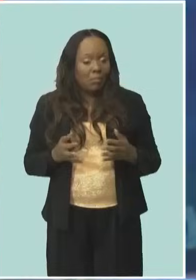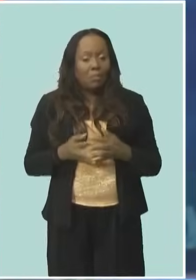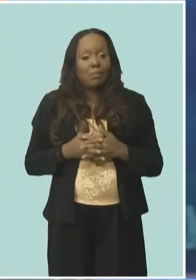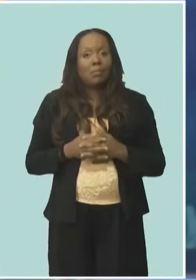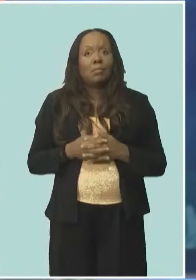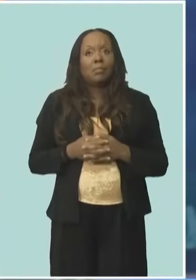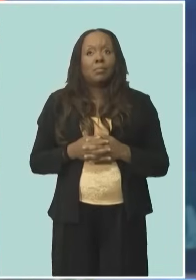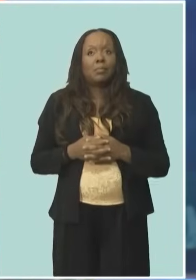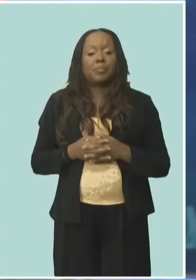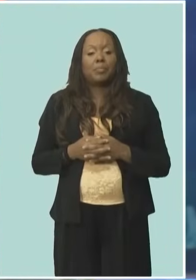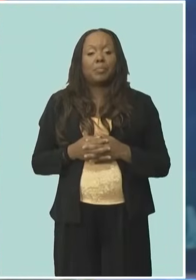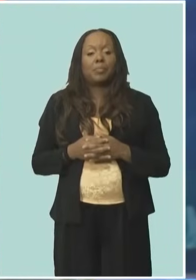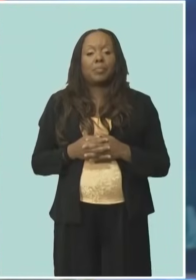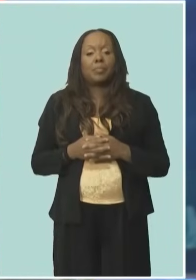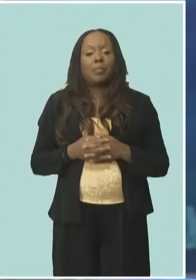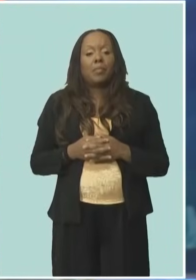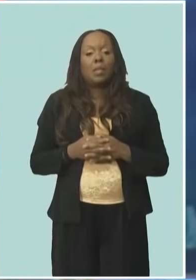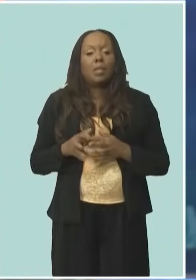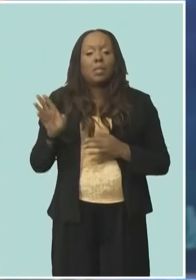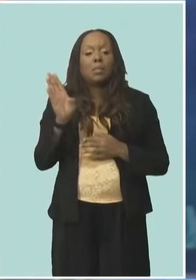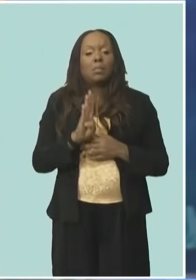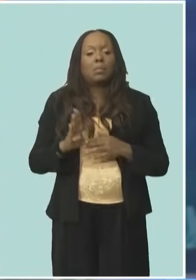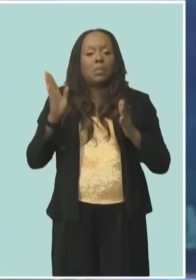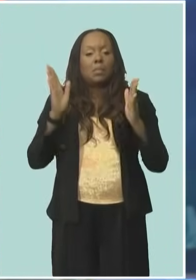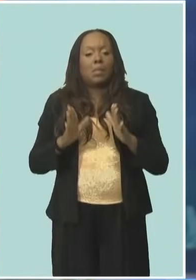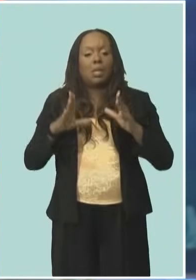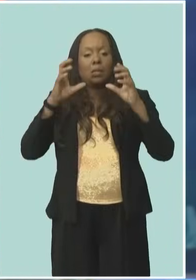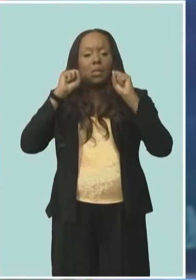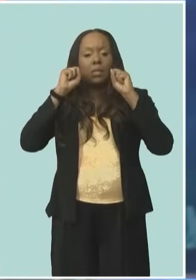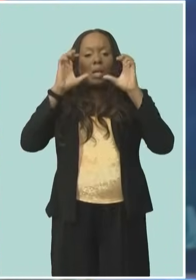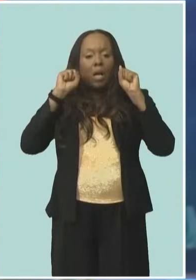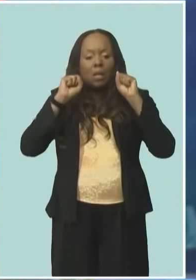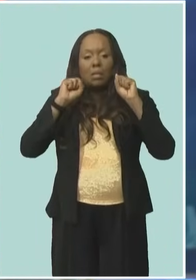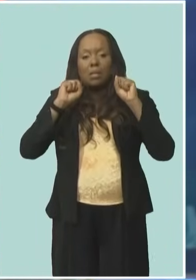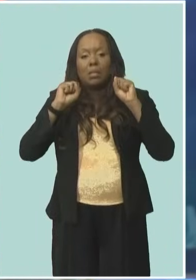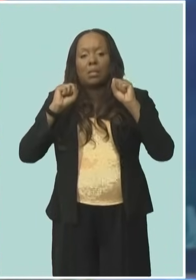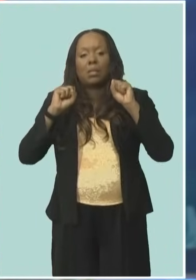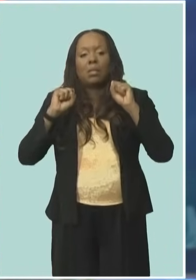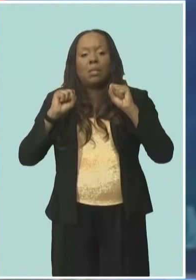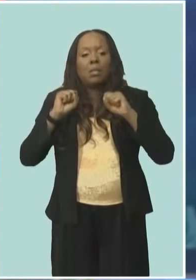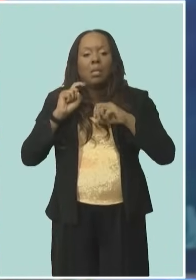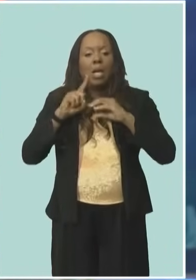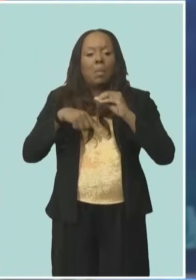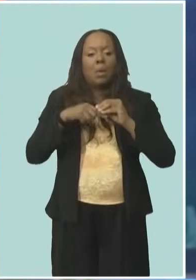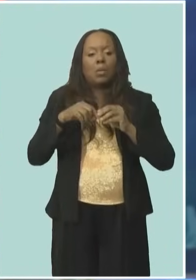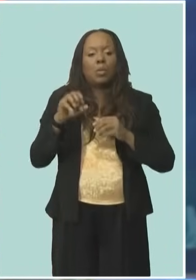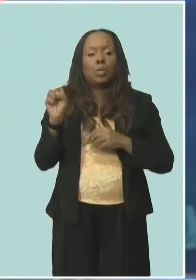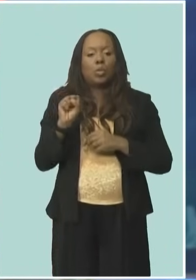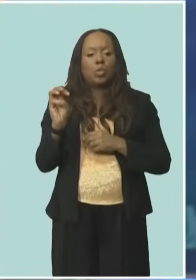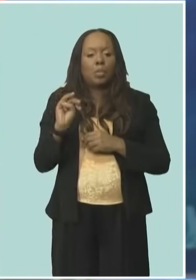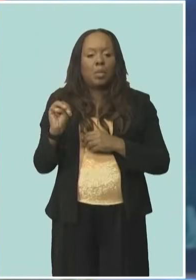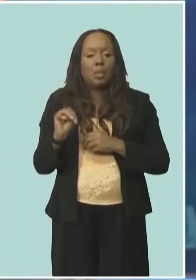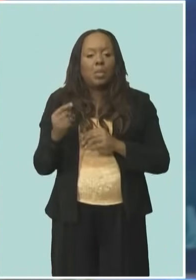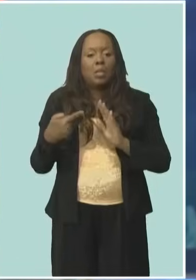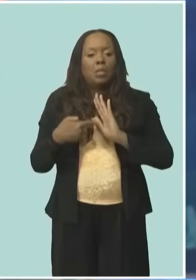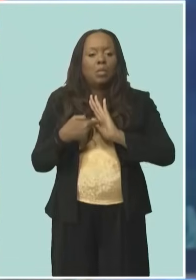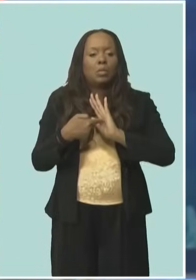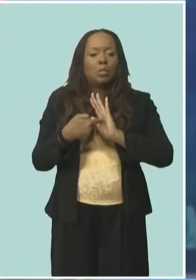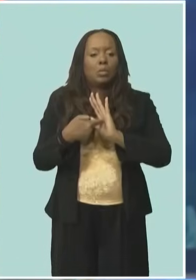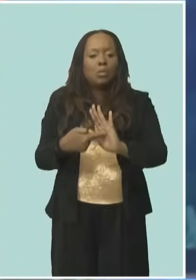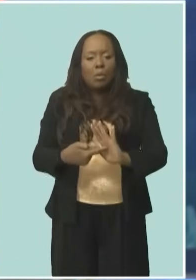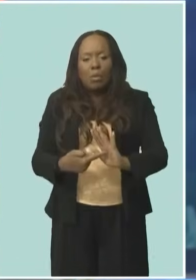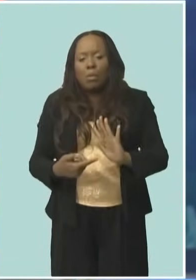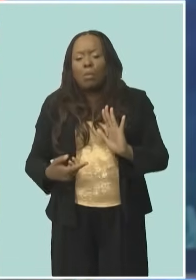News. Well, Barbadians have been expressing shock over a wave of social media videos which have